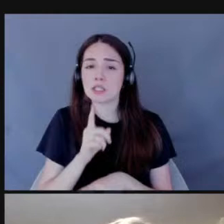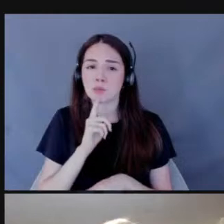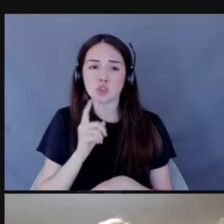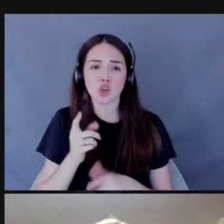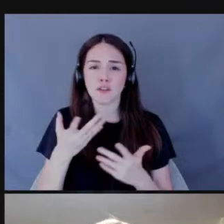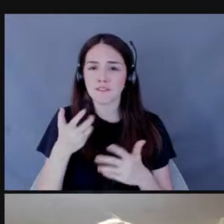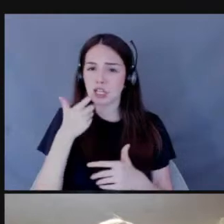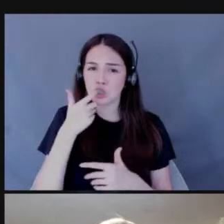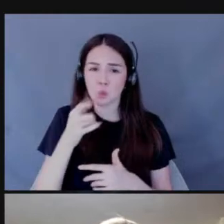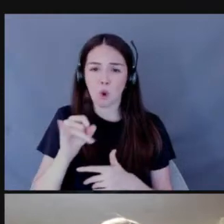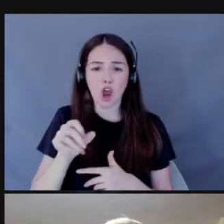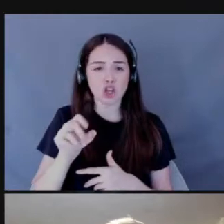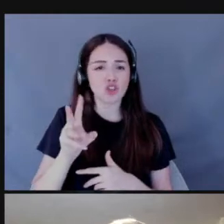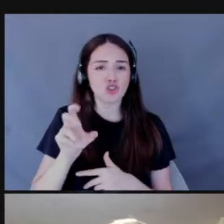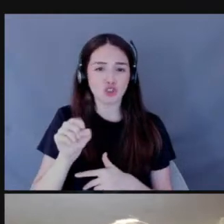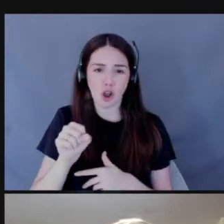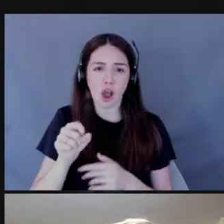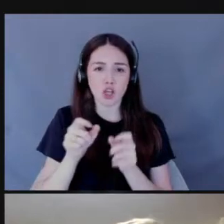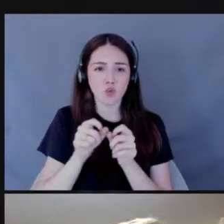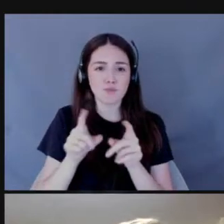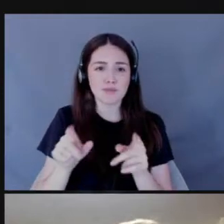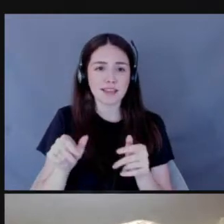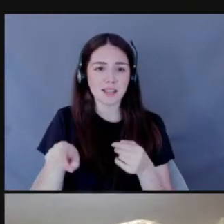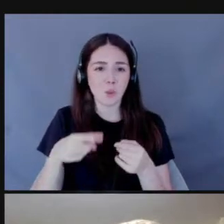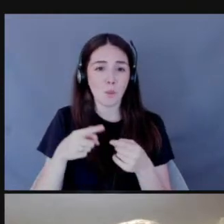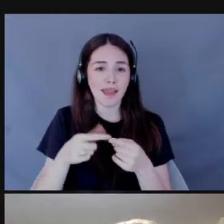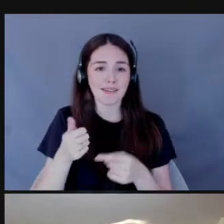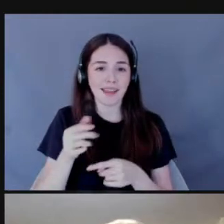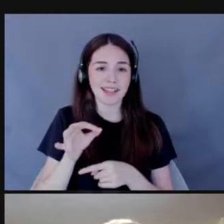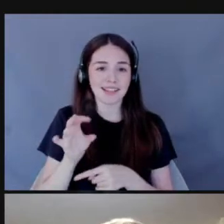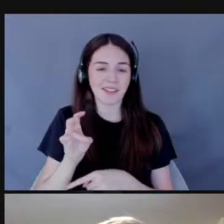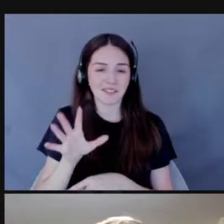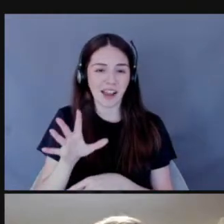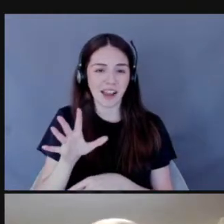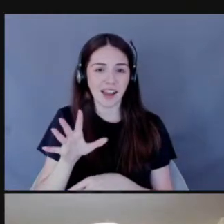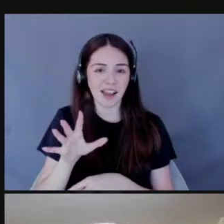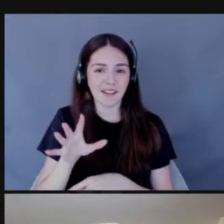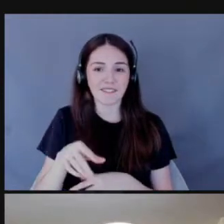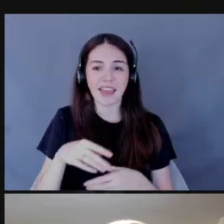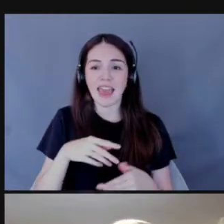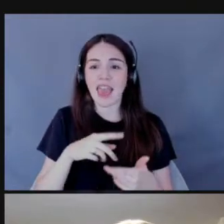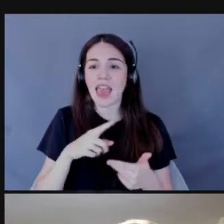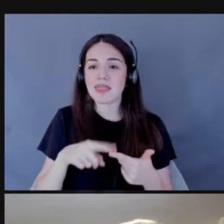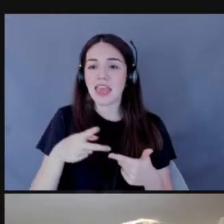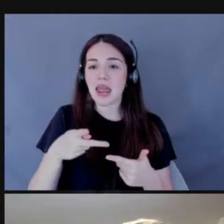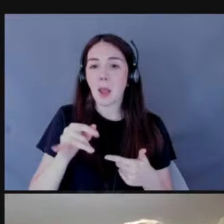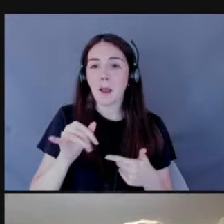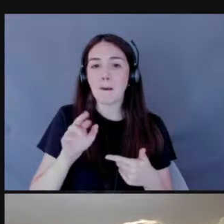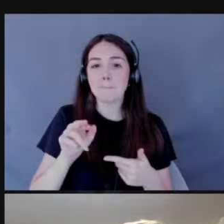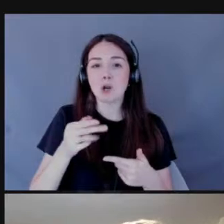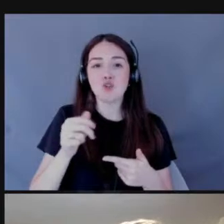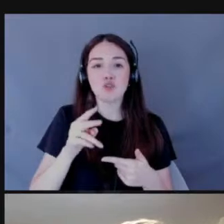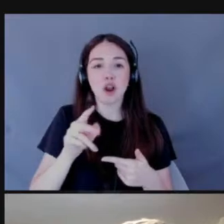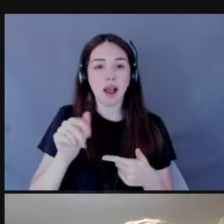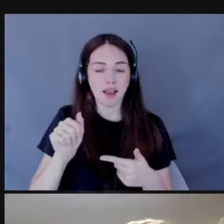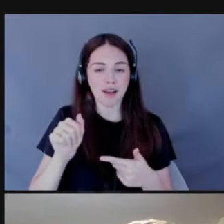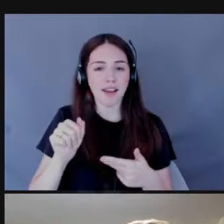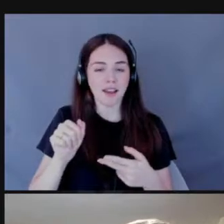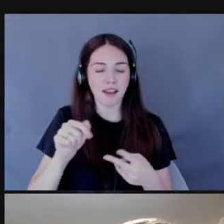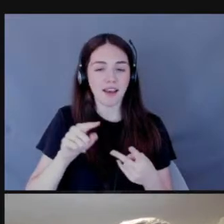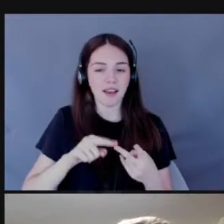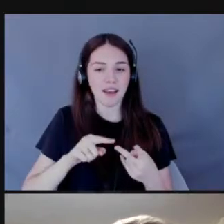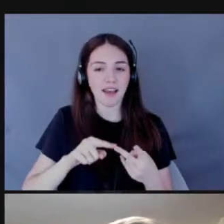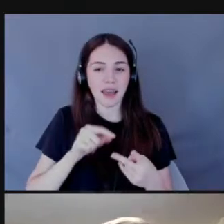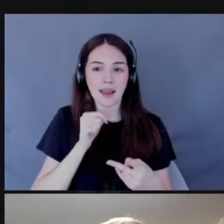Jaws, which had been released in 1975, and then Piranha, which is not maybe